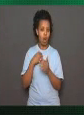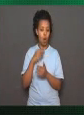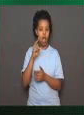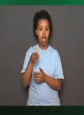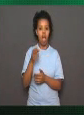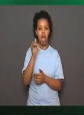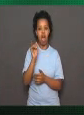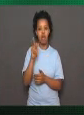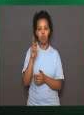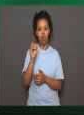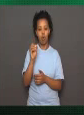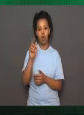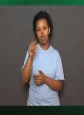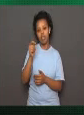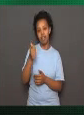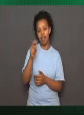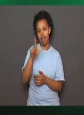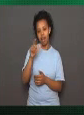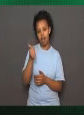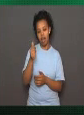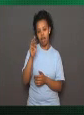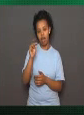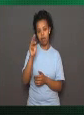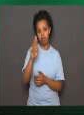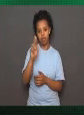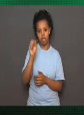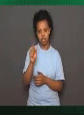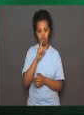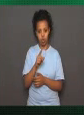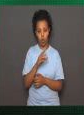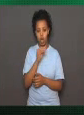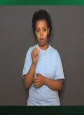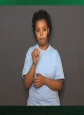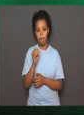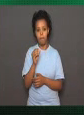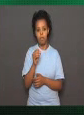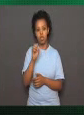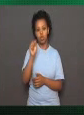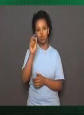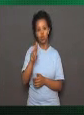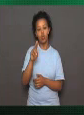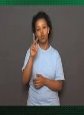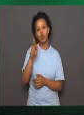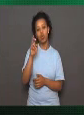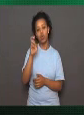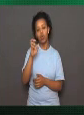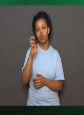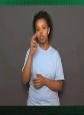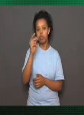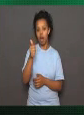brain. It is called the suprachiasmatic nucleus.